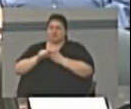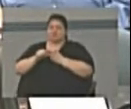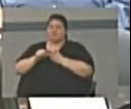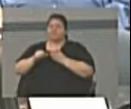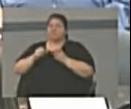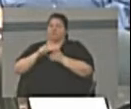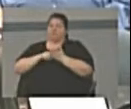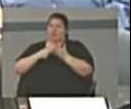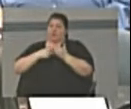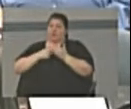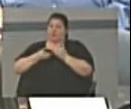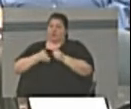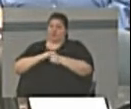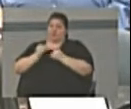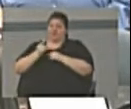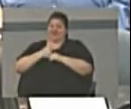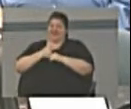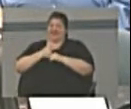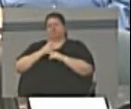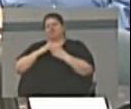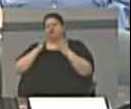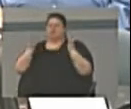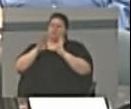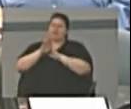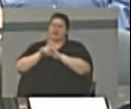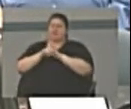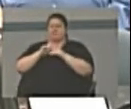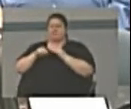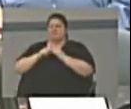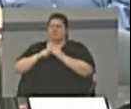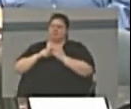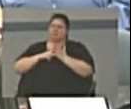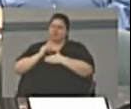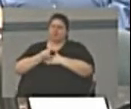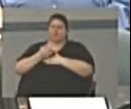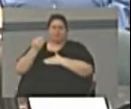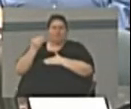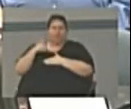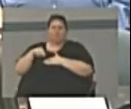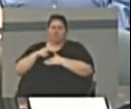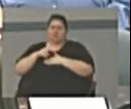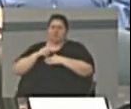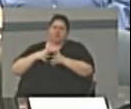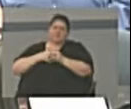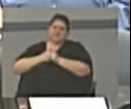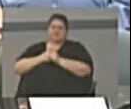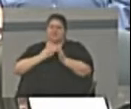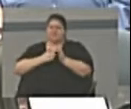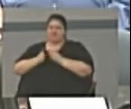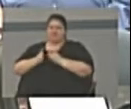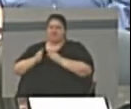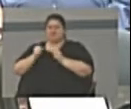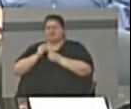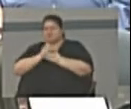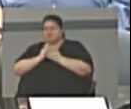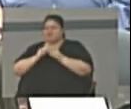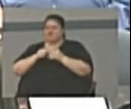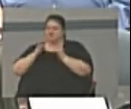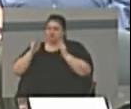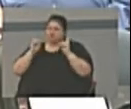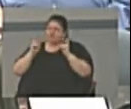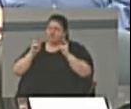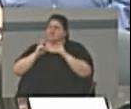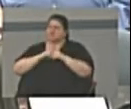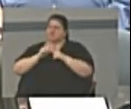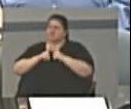today is general background about the project, why we're updating the plan, some of the general topics that we'll cover, and